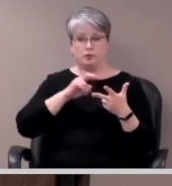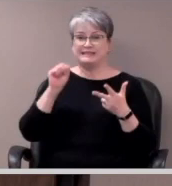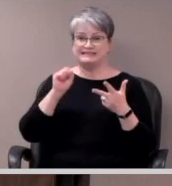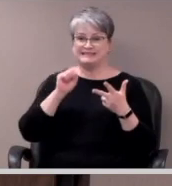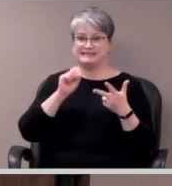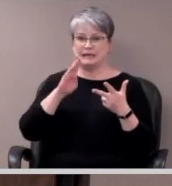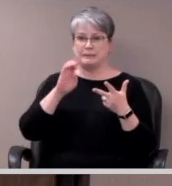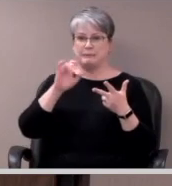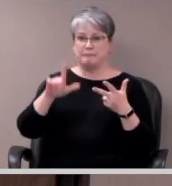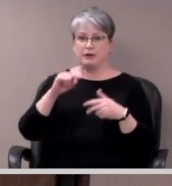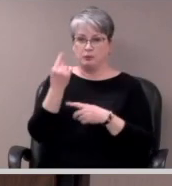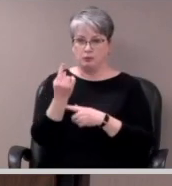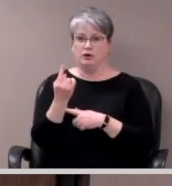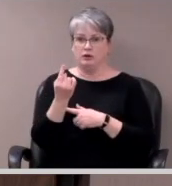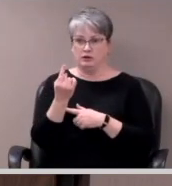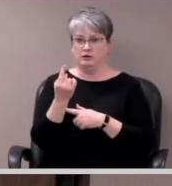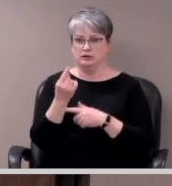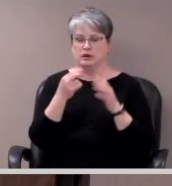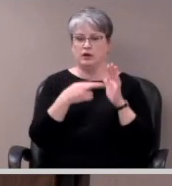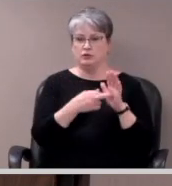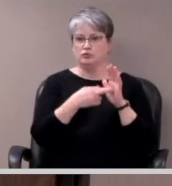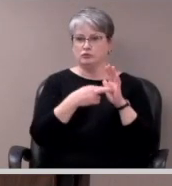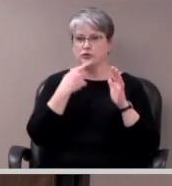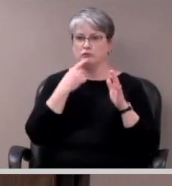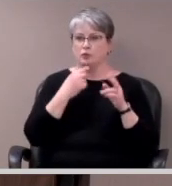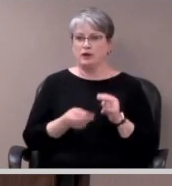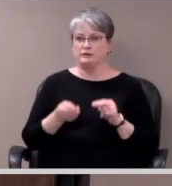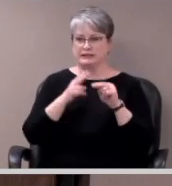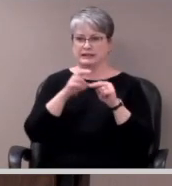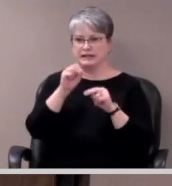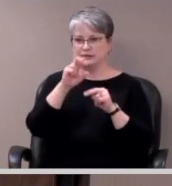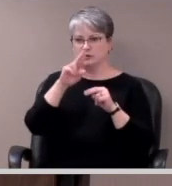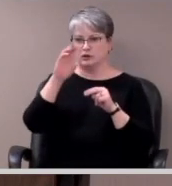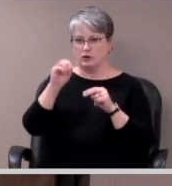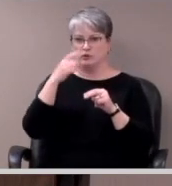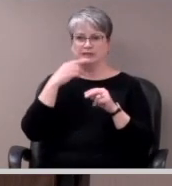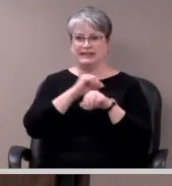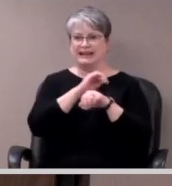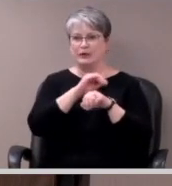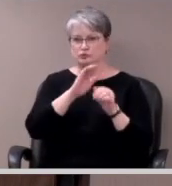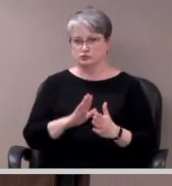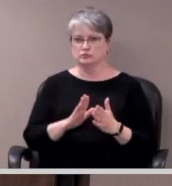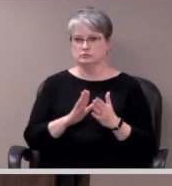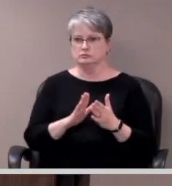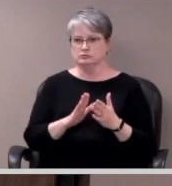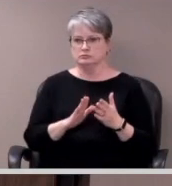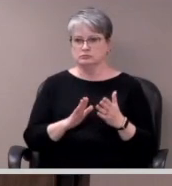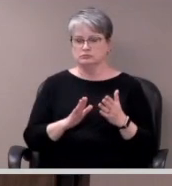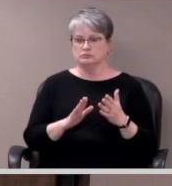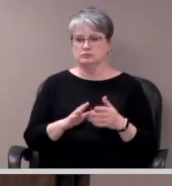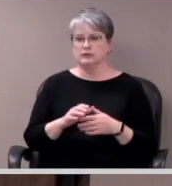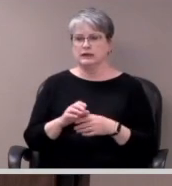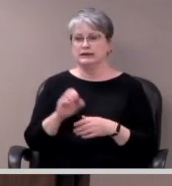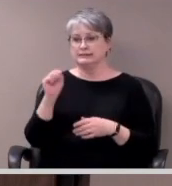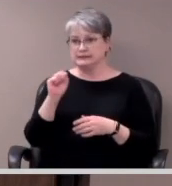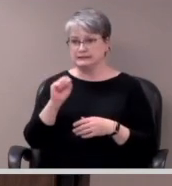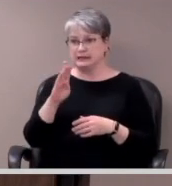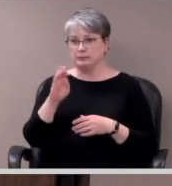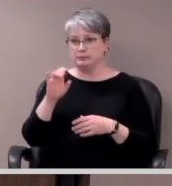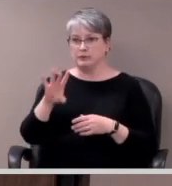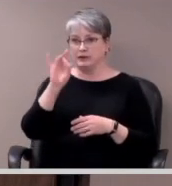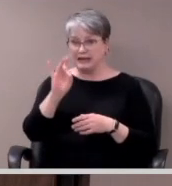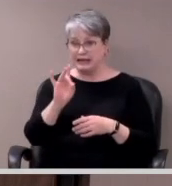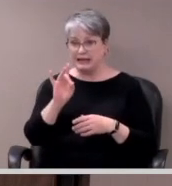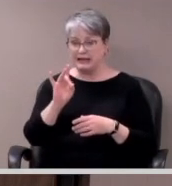1, it requires an increase of SROs and counselors. Senate Bill 8 requires at